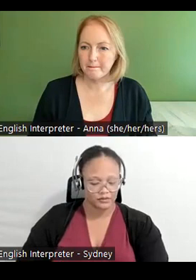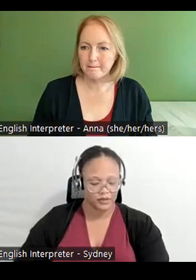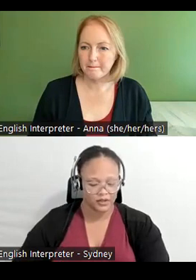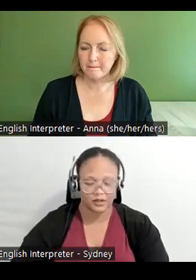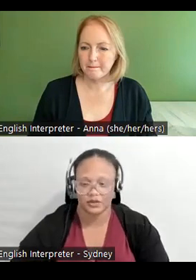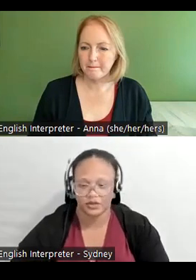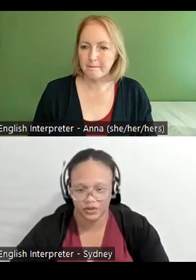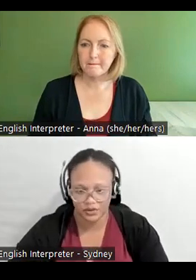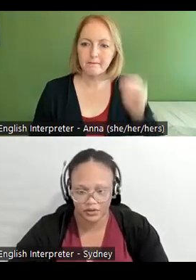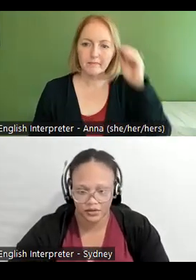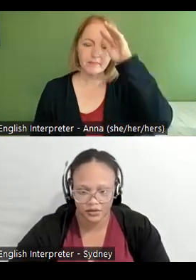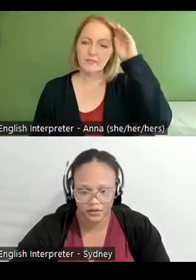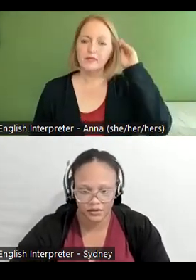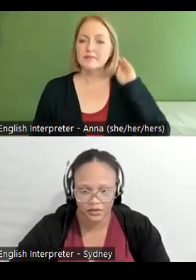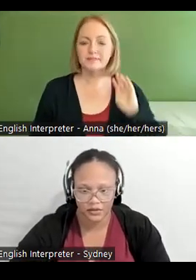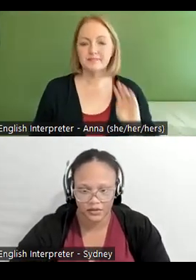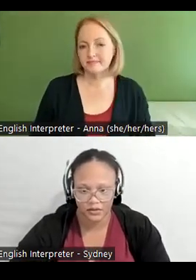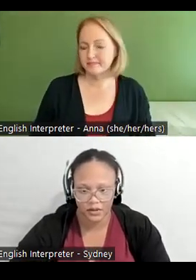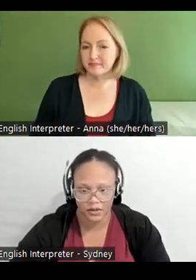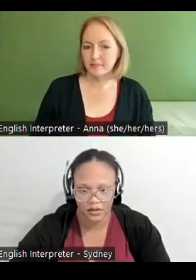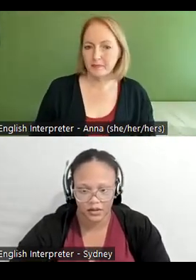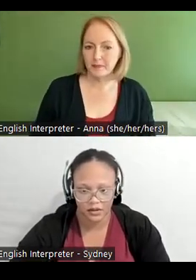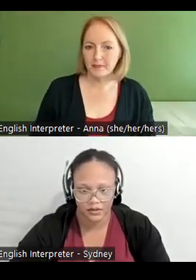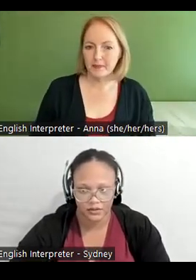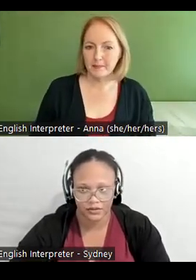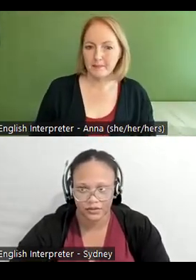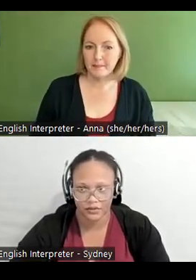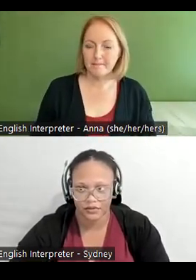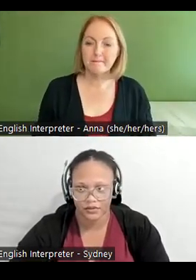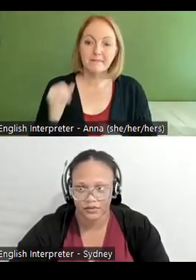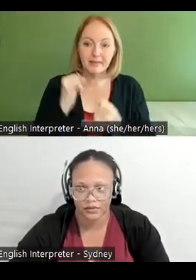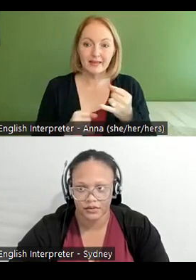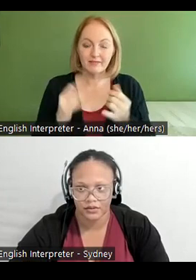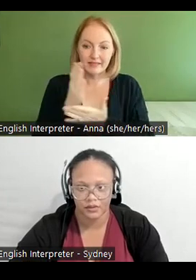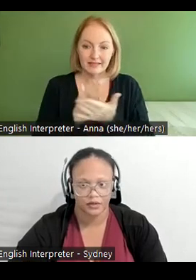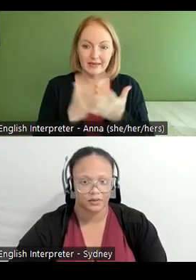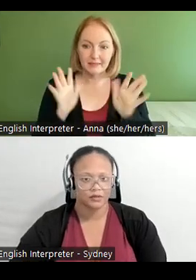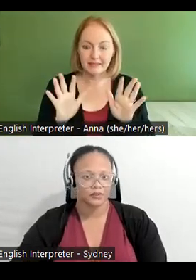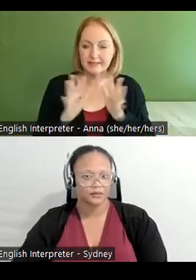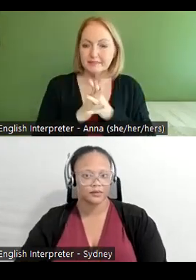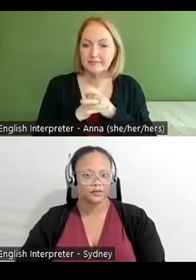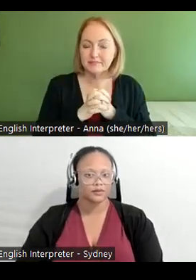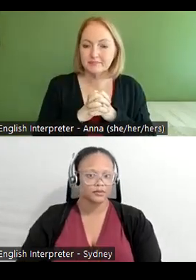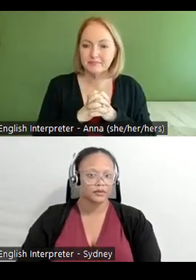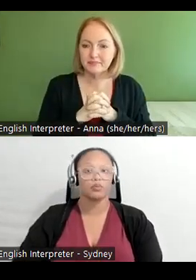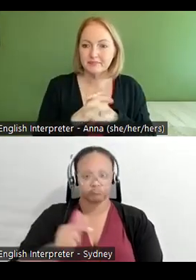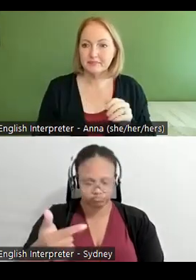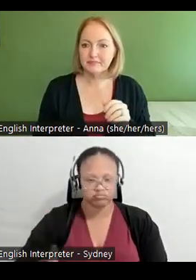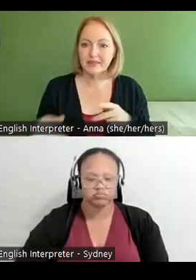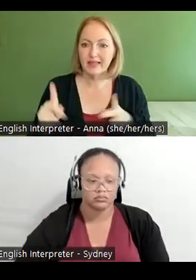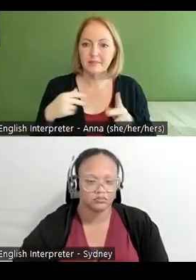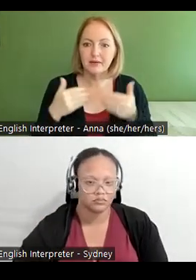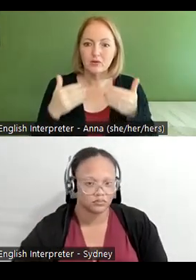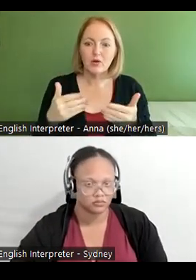Okay, that will take us to the end of our segment. Let me go ahead and go to